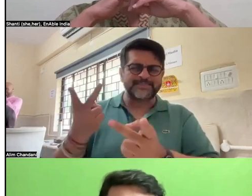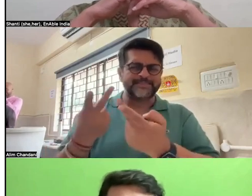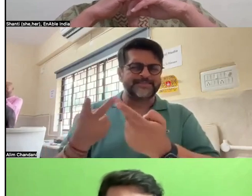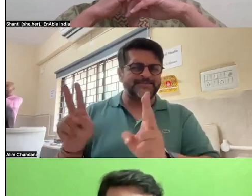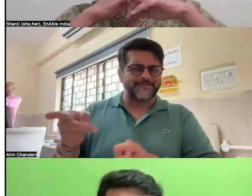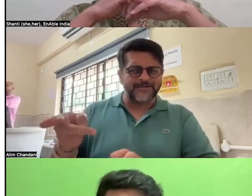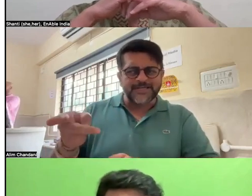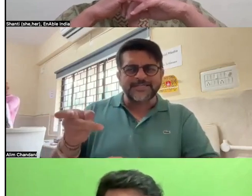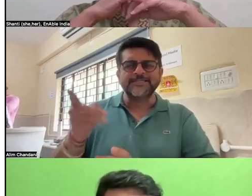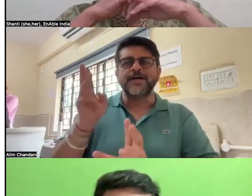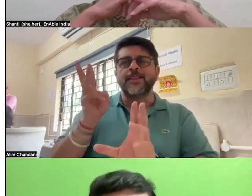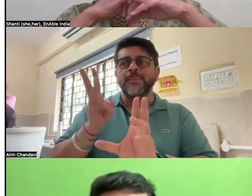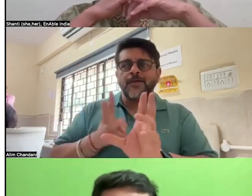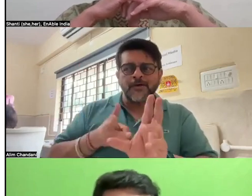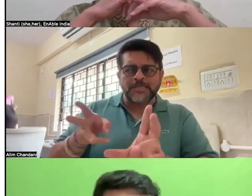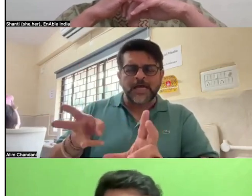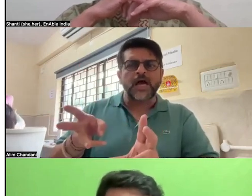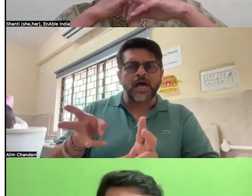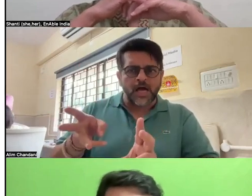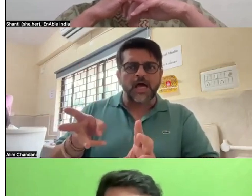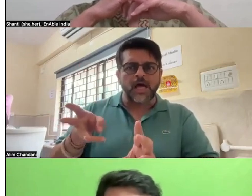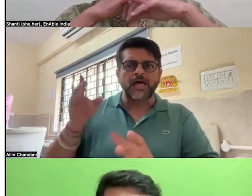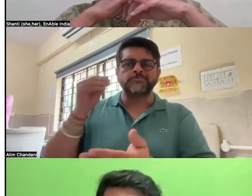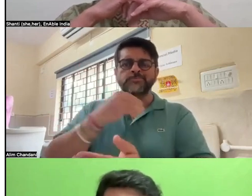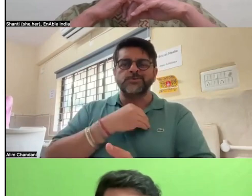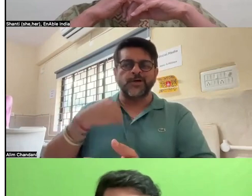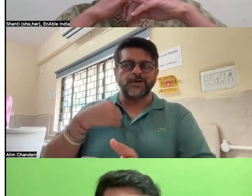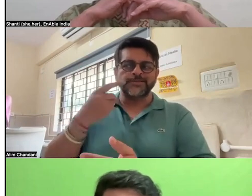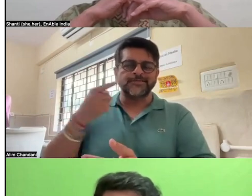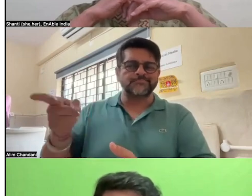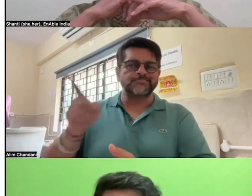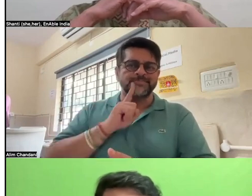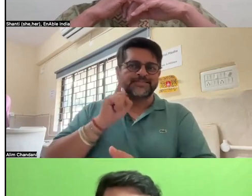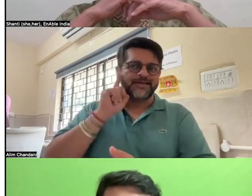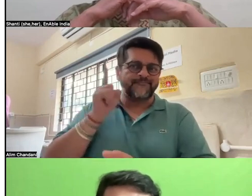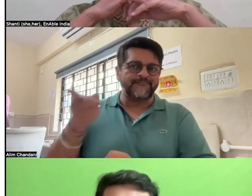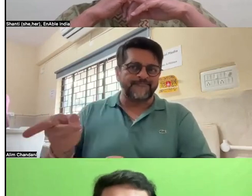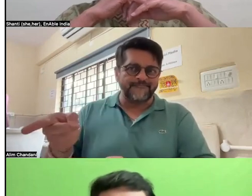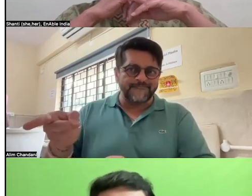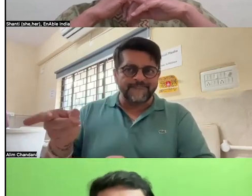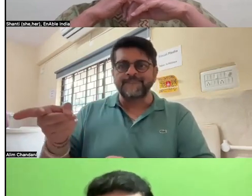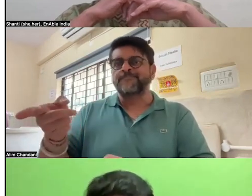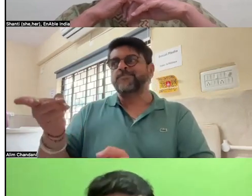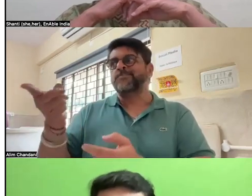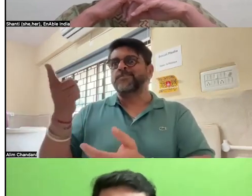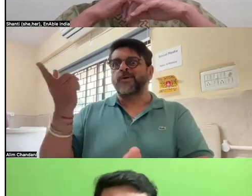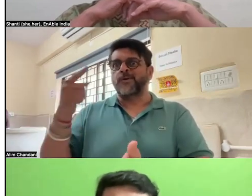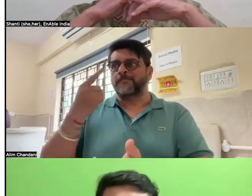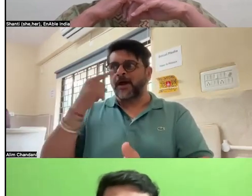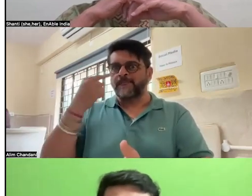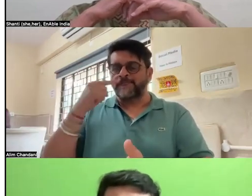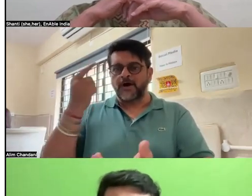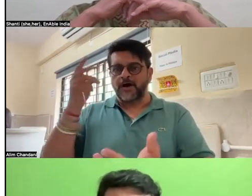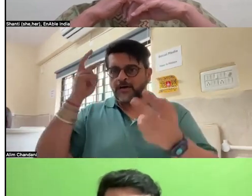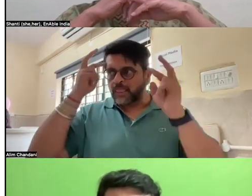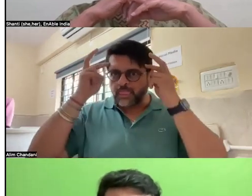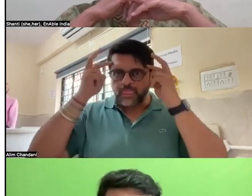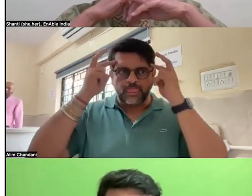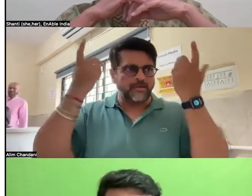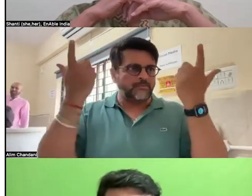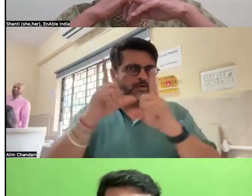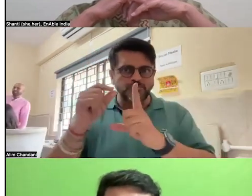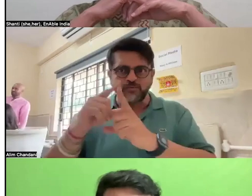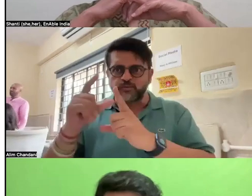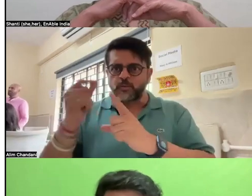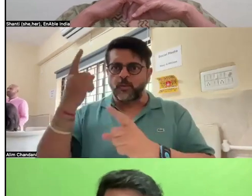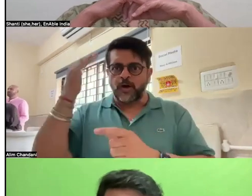about a year or two and figured that, I'm different. So the doctor said that, yes,